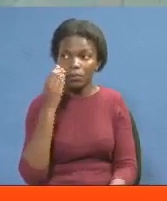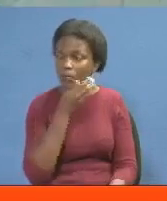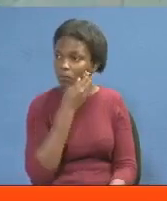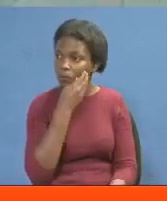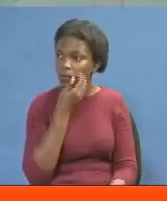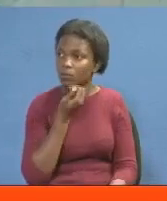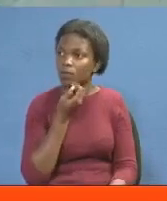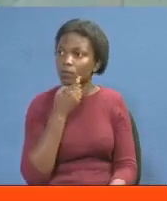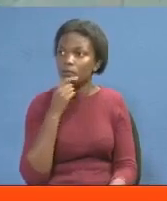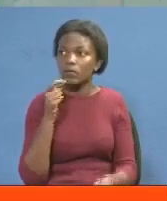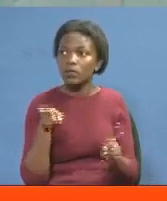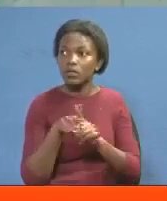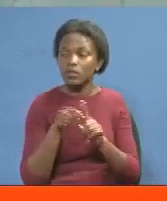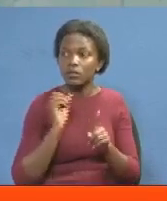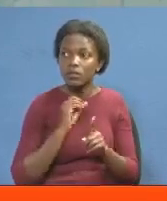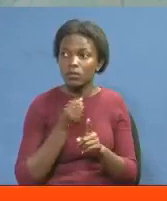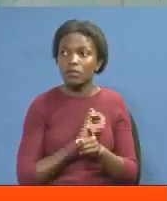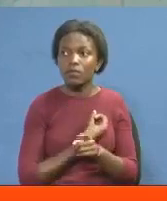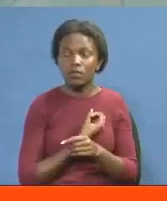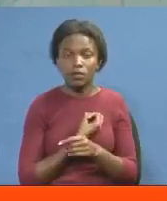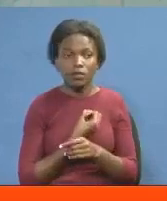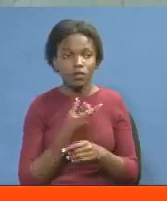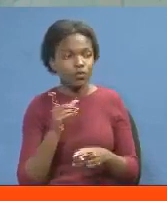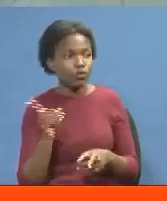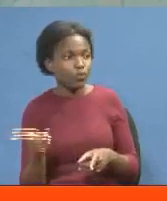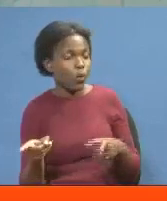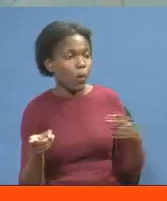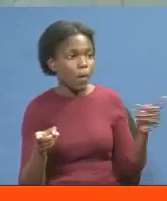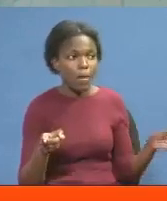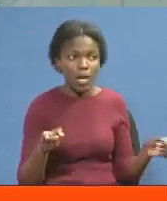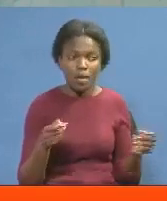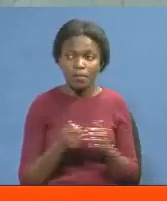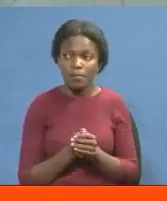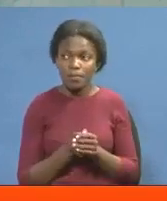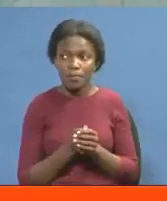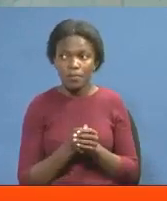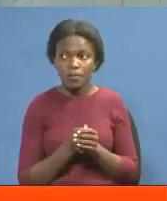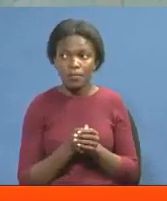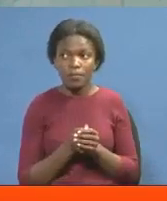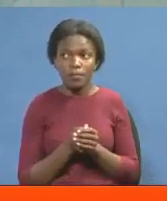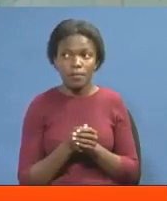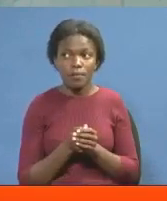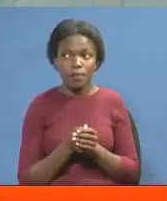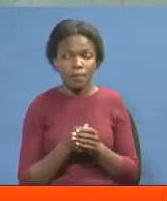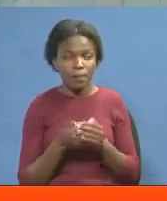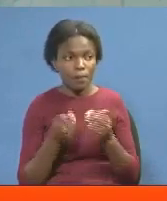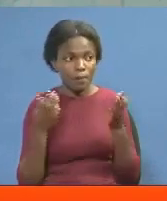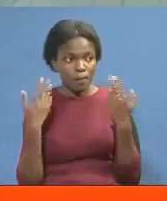our brother. And when I say our brother, I mean you and me, Meru brother. You know, we are short-tempered, right?